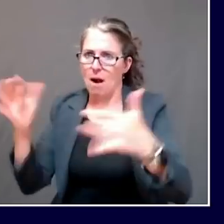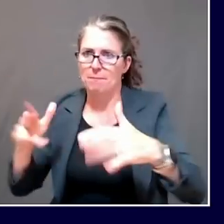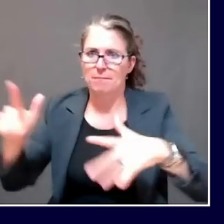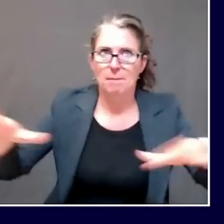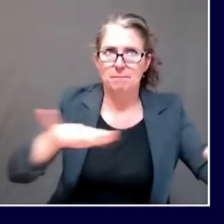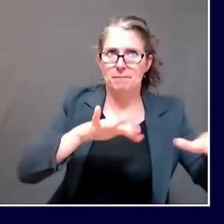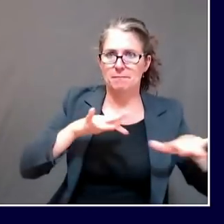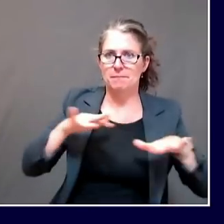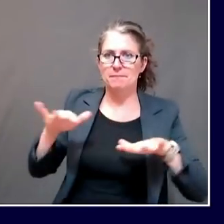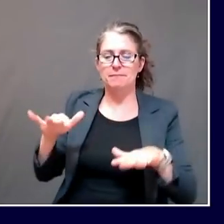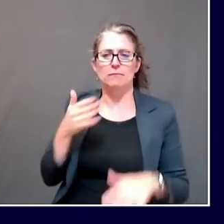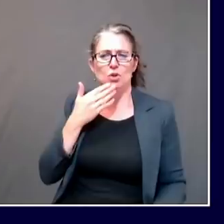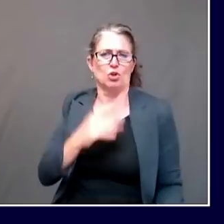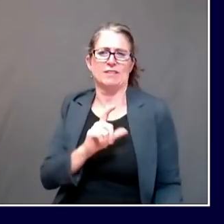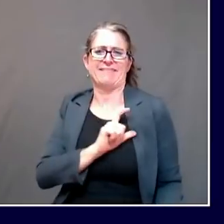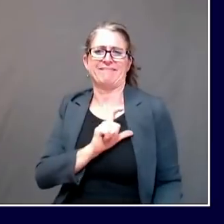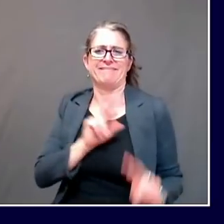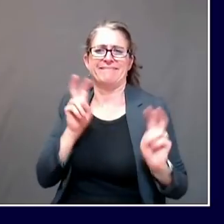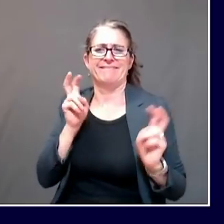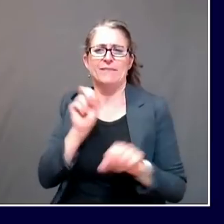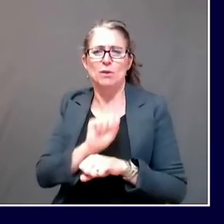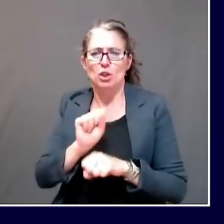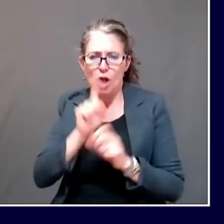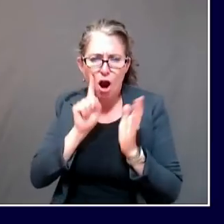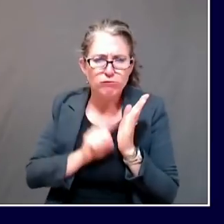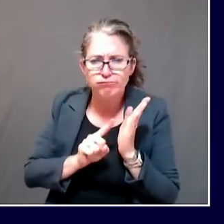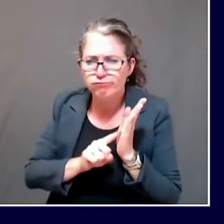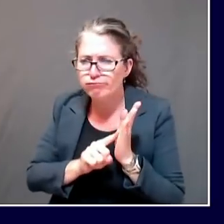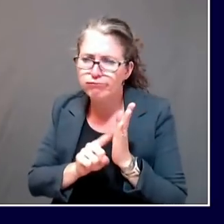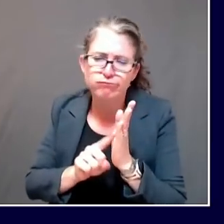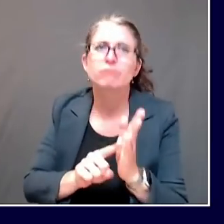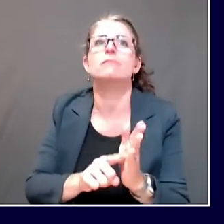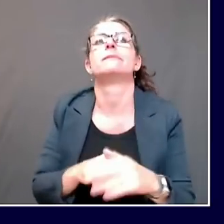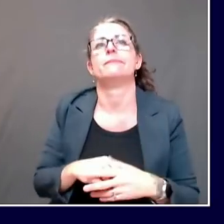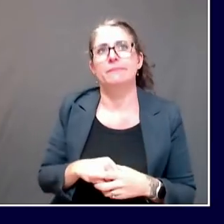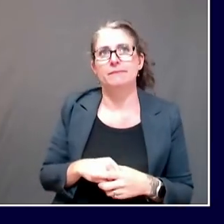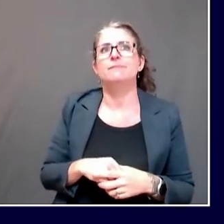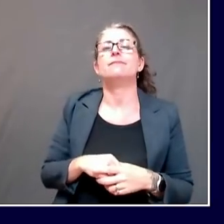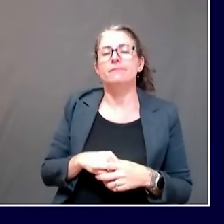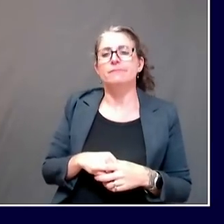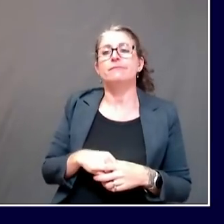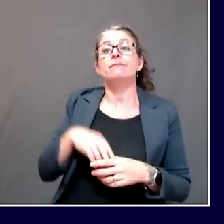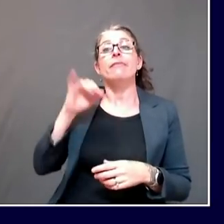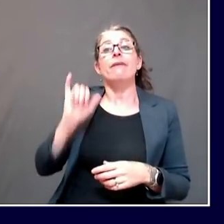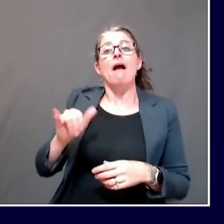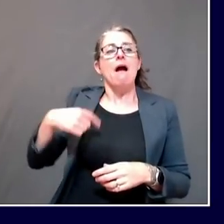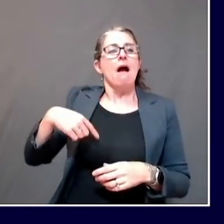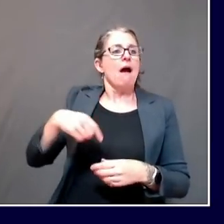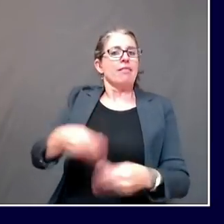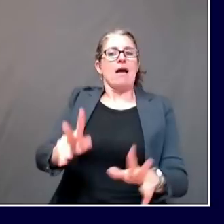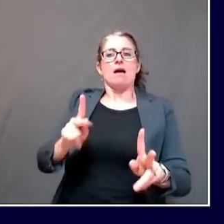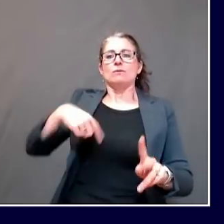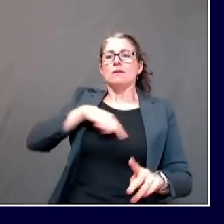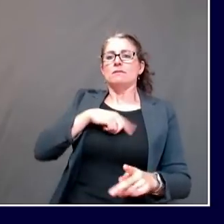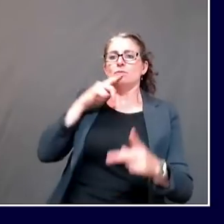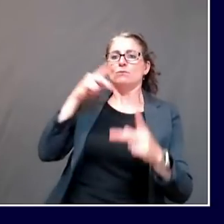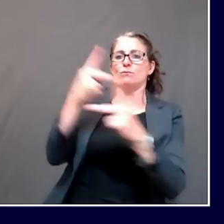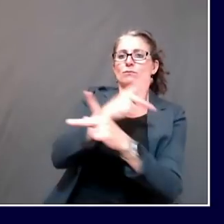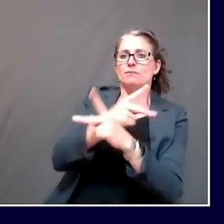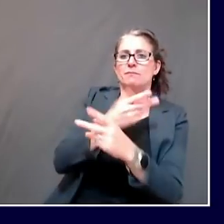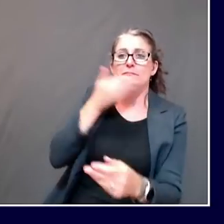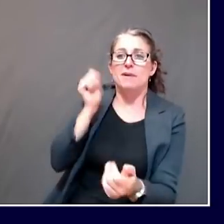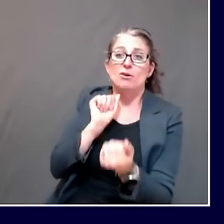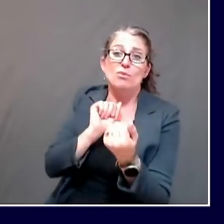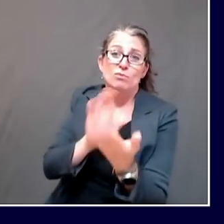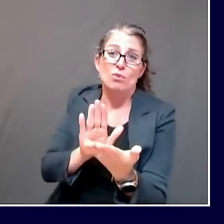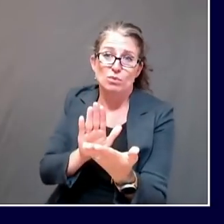more aggressive steps to keep individuals safe, as well as contribute to the broader understanding of COVID-19. As a result of their